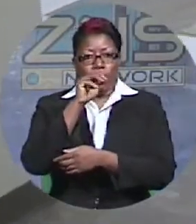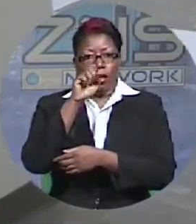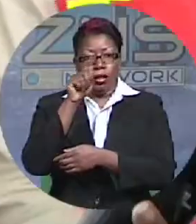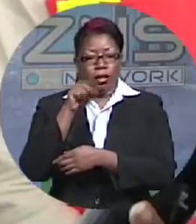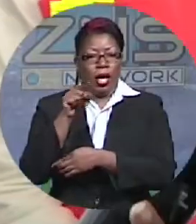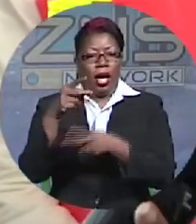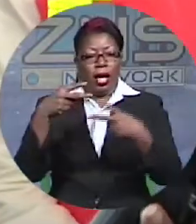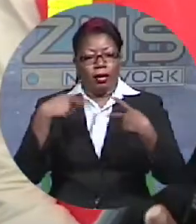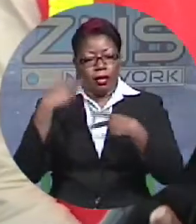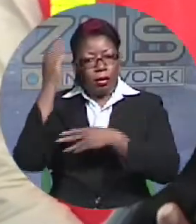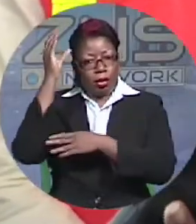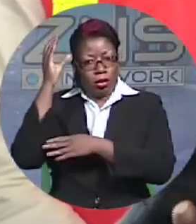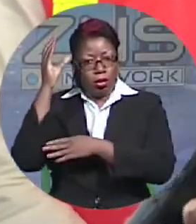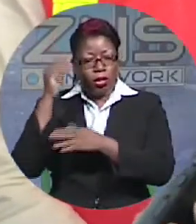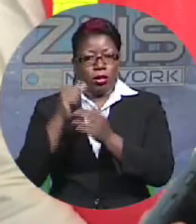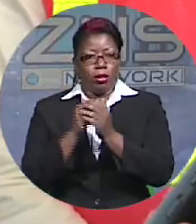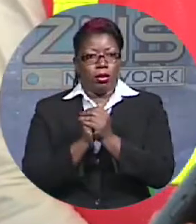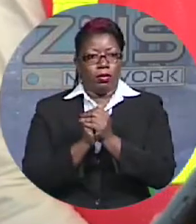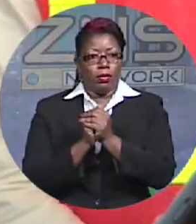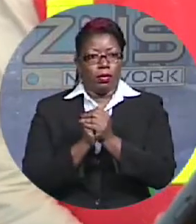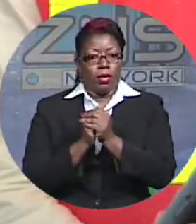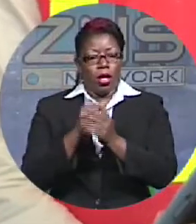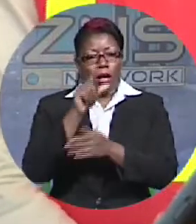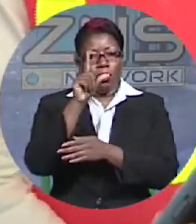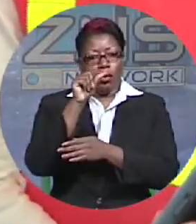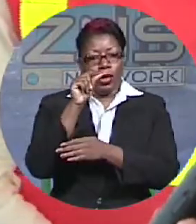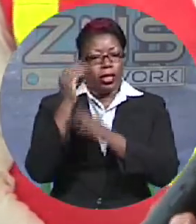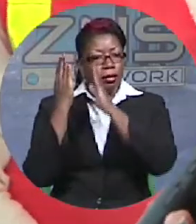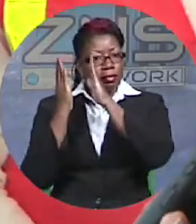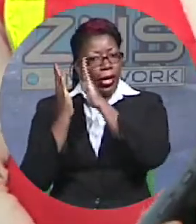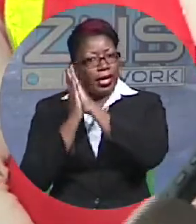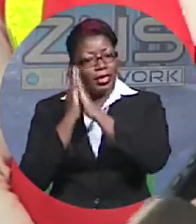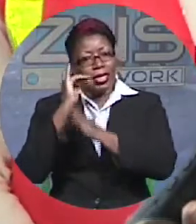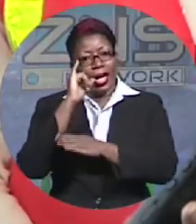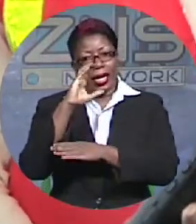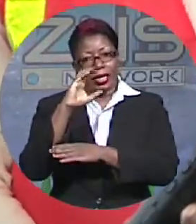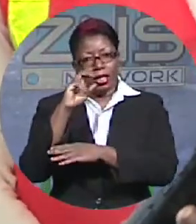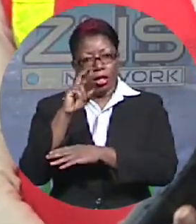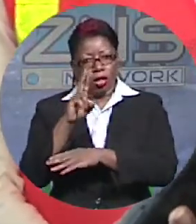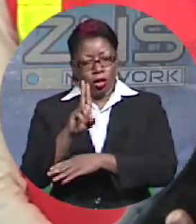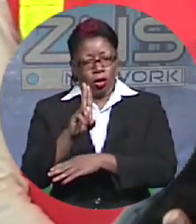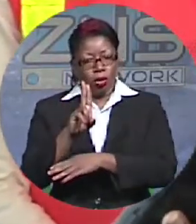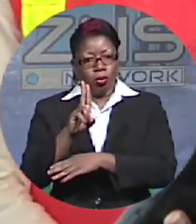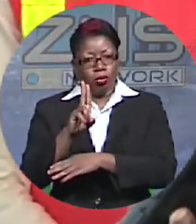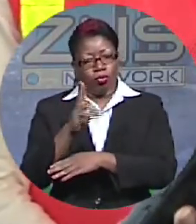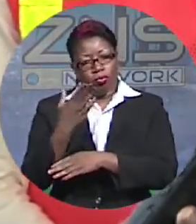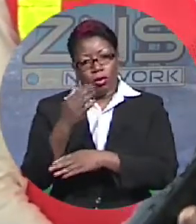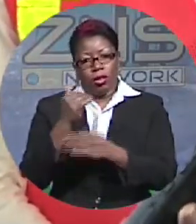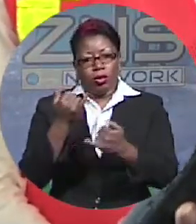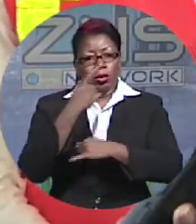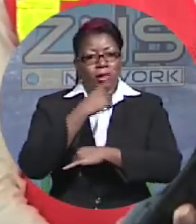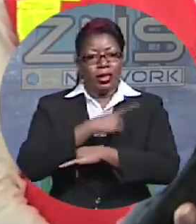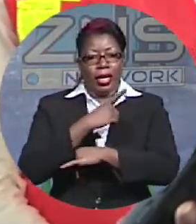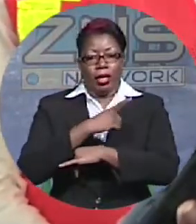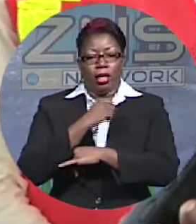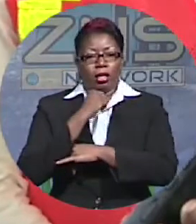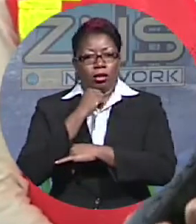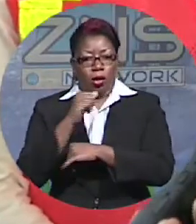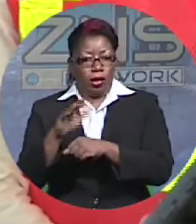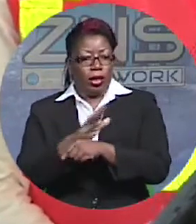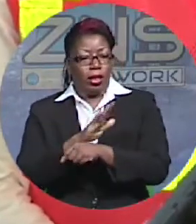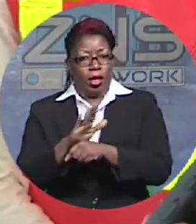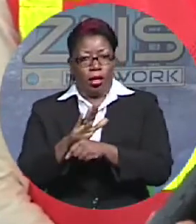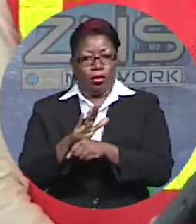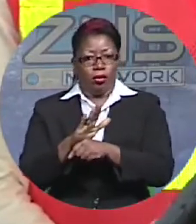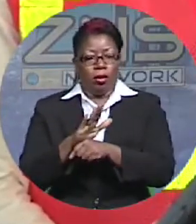ICU. 20 beds in an ICU in today is less than twice as many that we